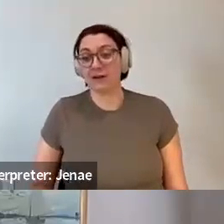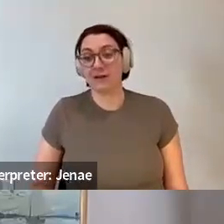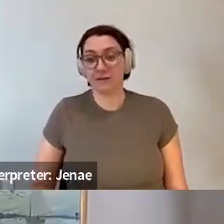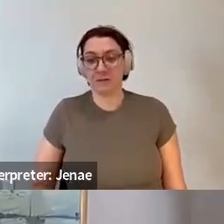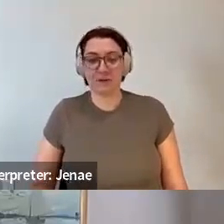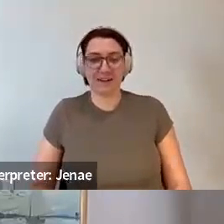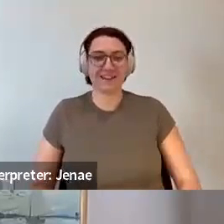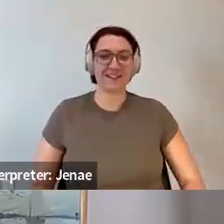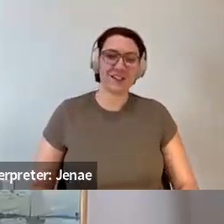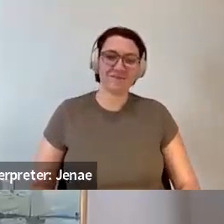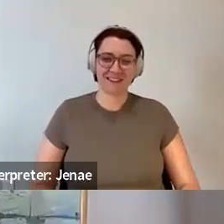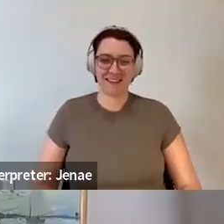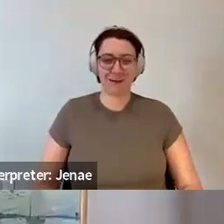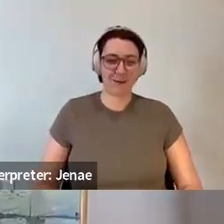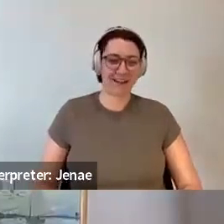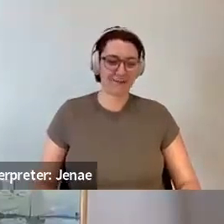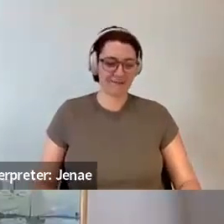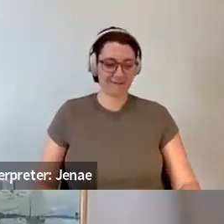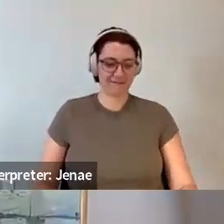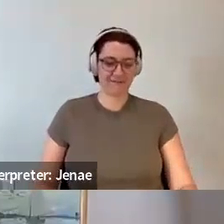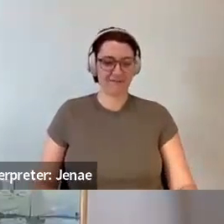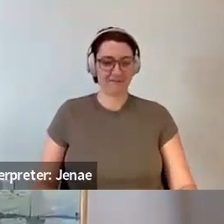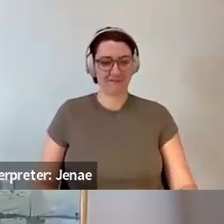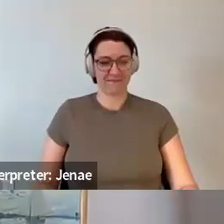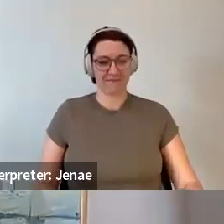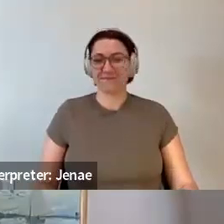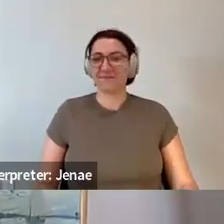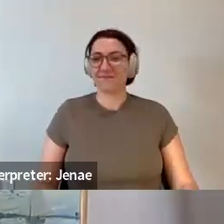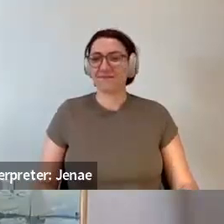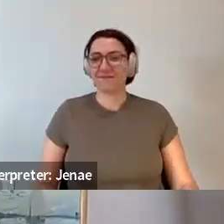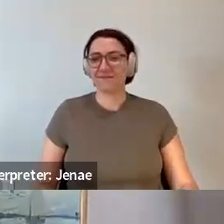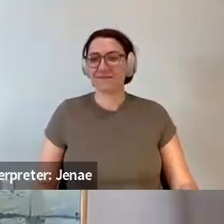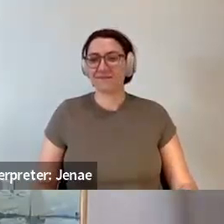you learned from your research. Thank you, everybody.